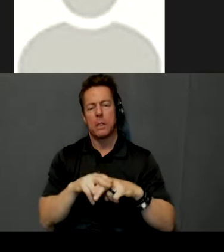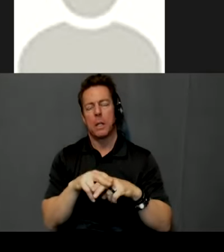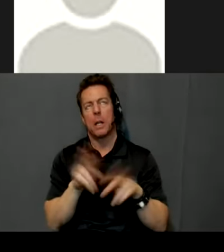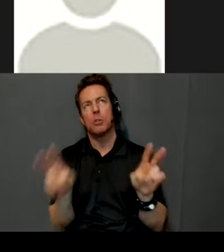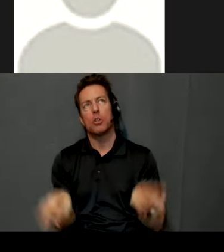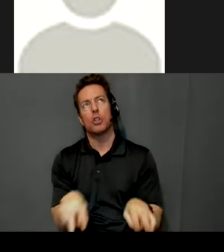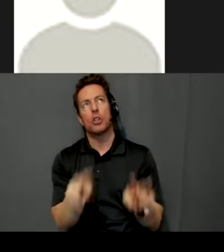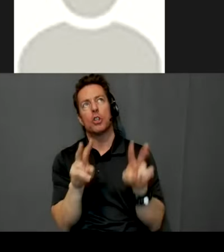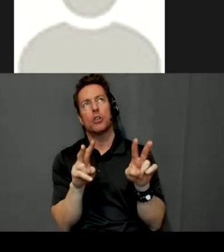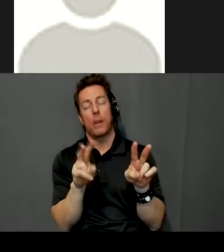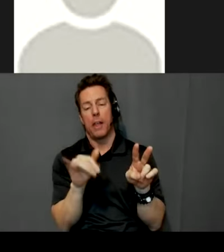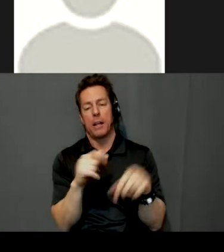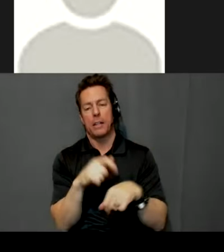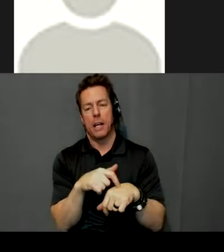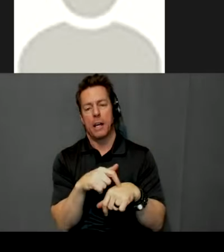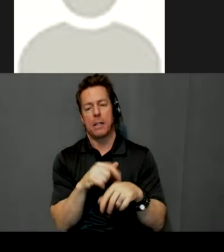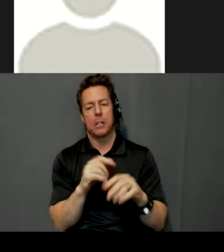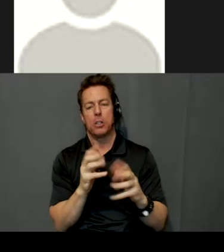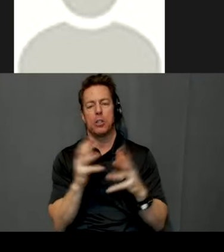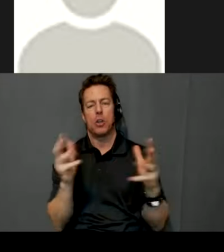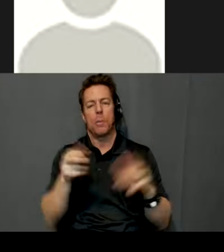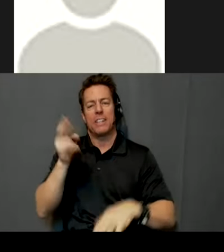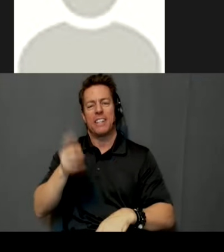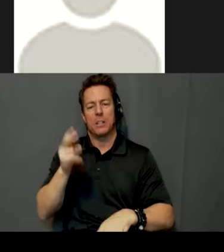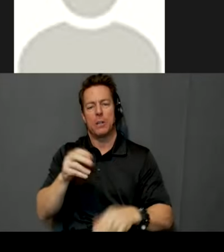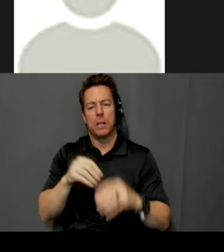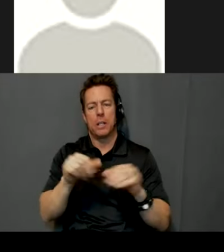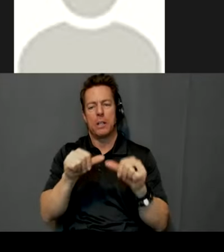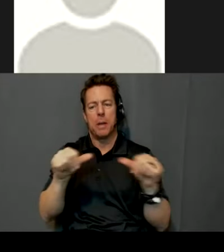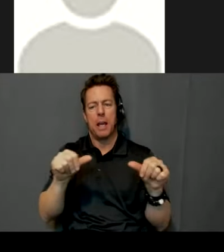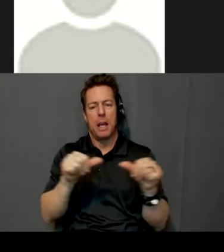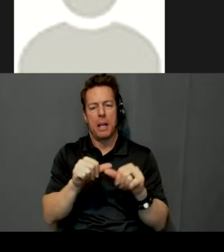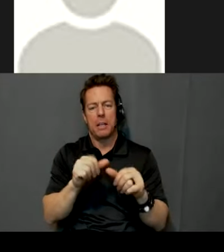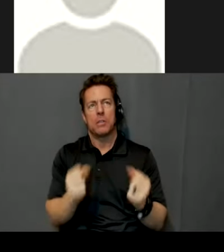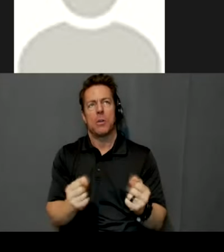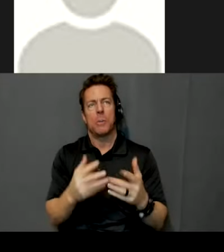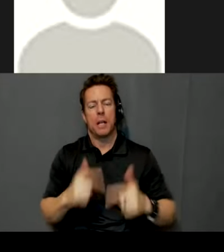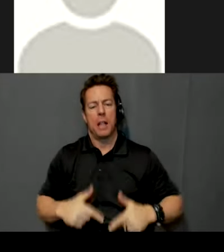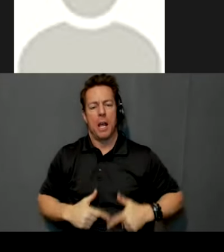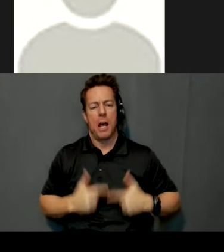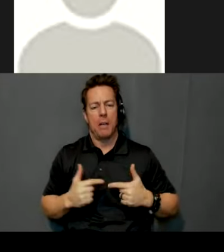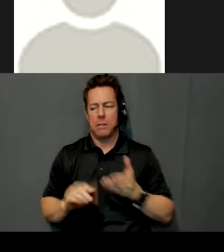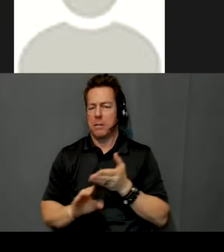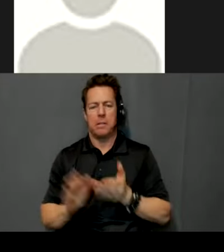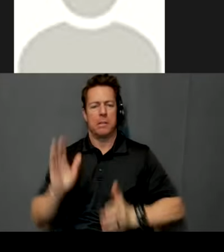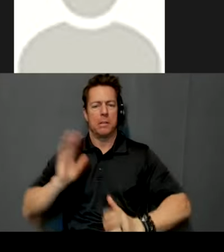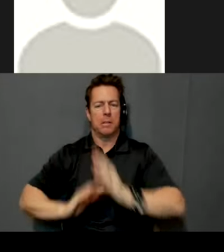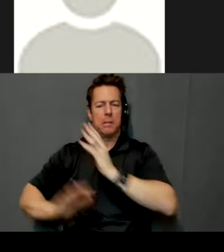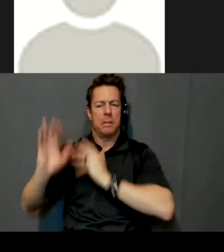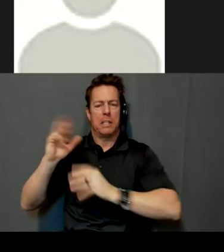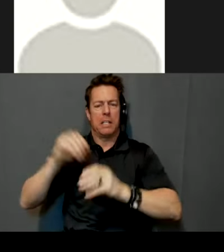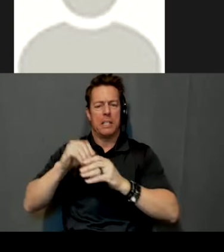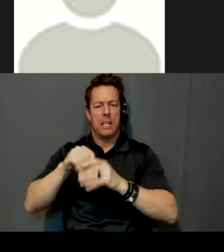most at these times. There's so much history in this space and so many lives lived inside of these